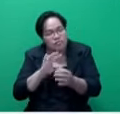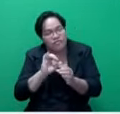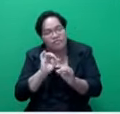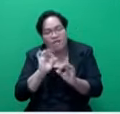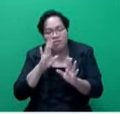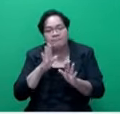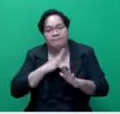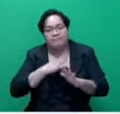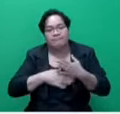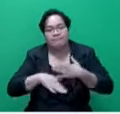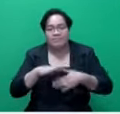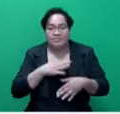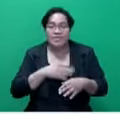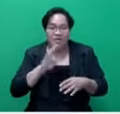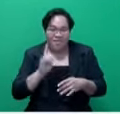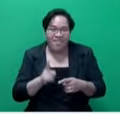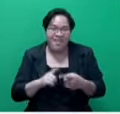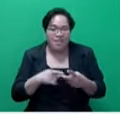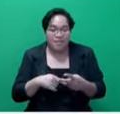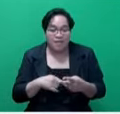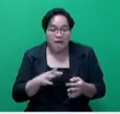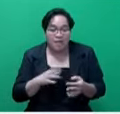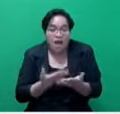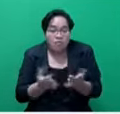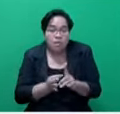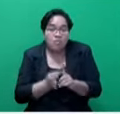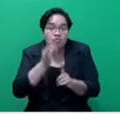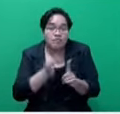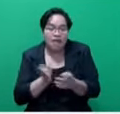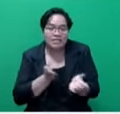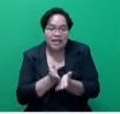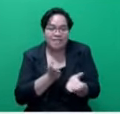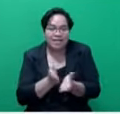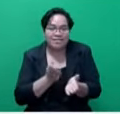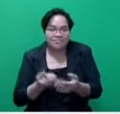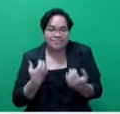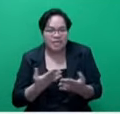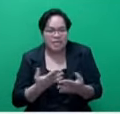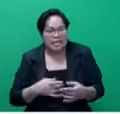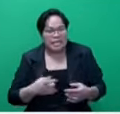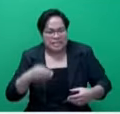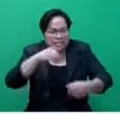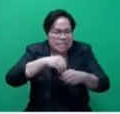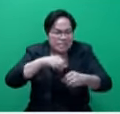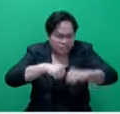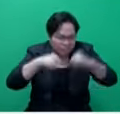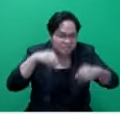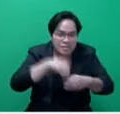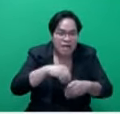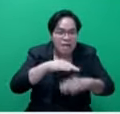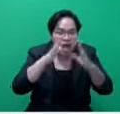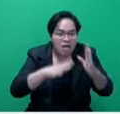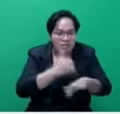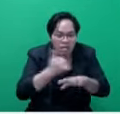Mr. Speaker, sir, on improved service delivery, the biggest challenge to this is corruption. Corrupt practices lead to a